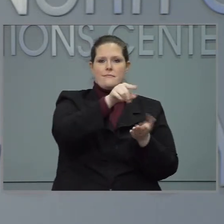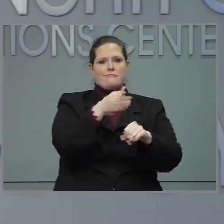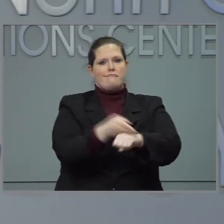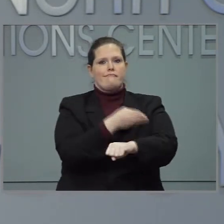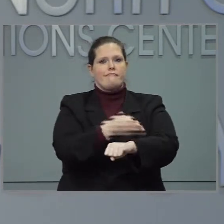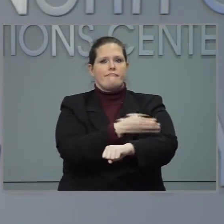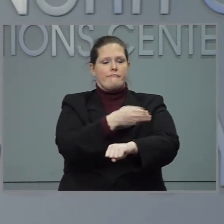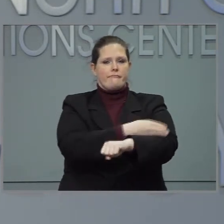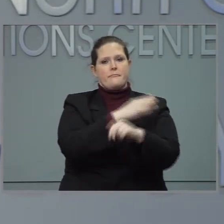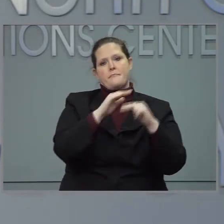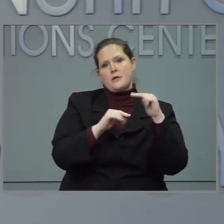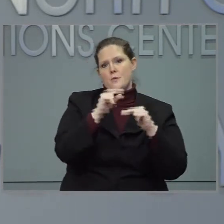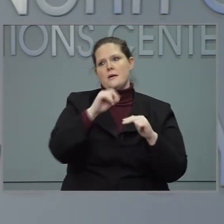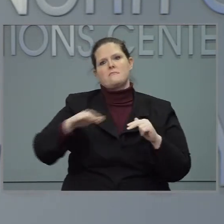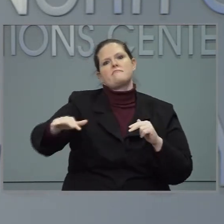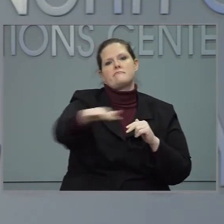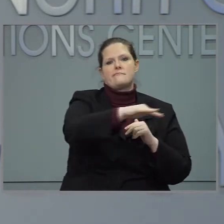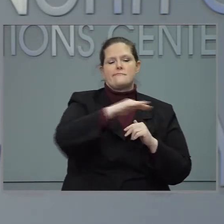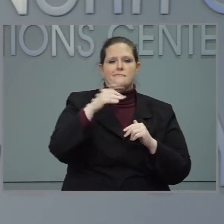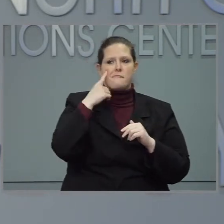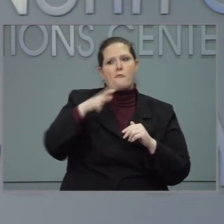area.